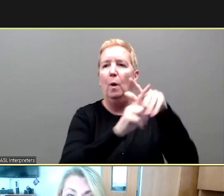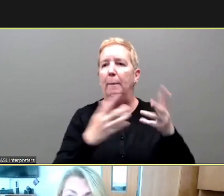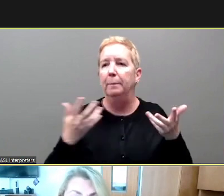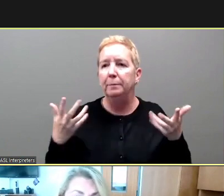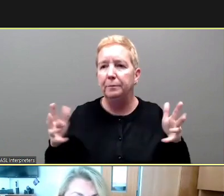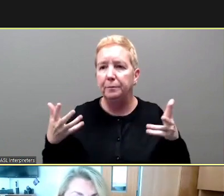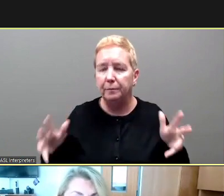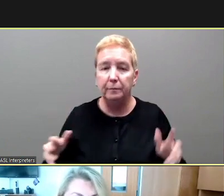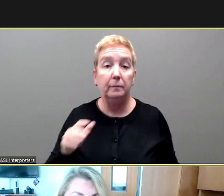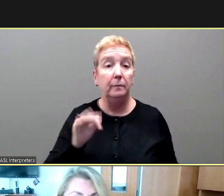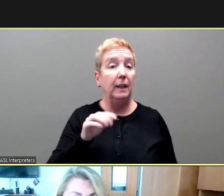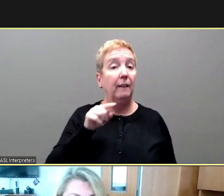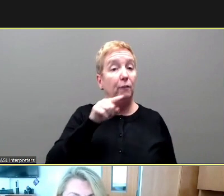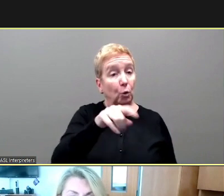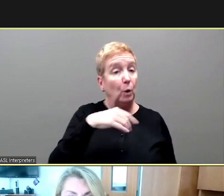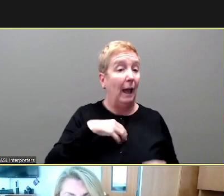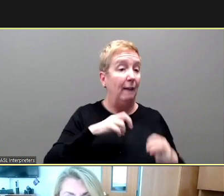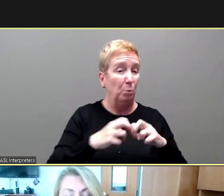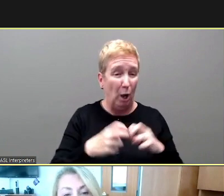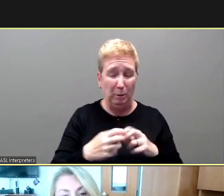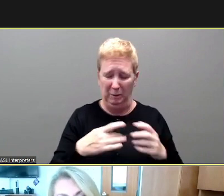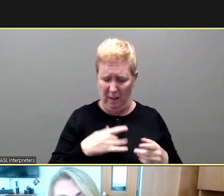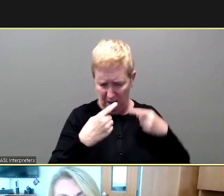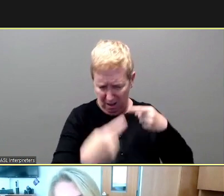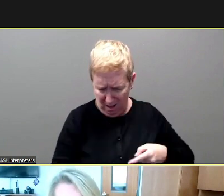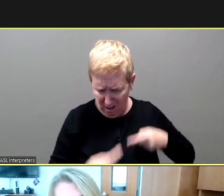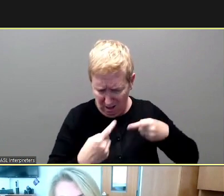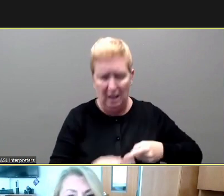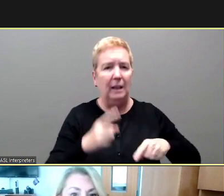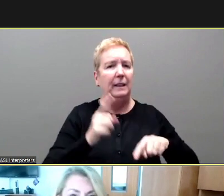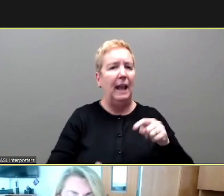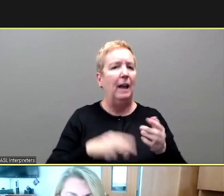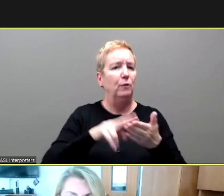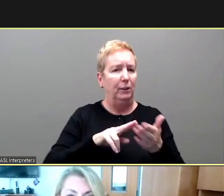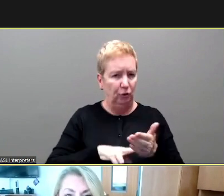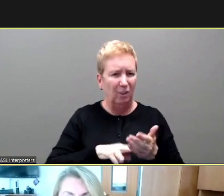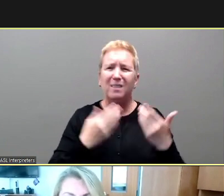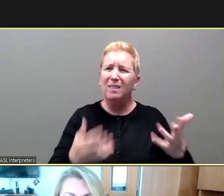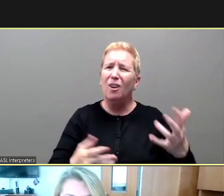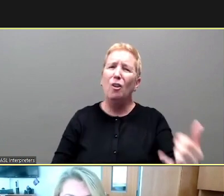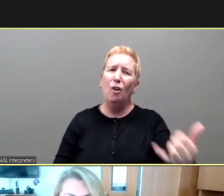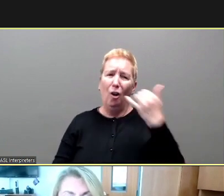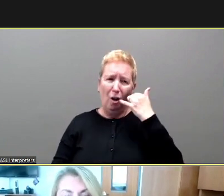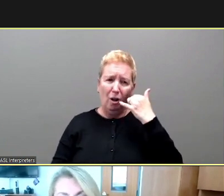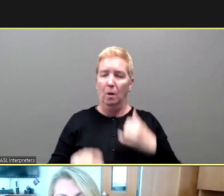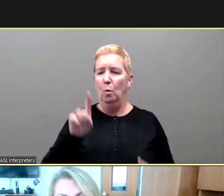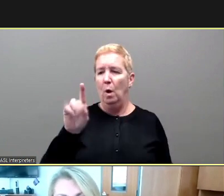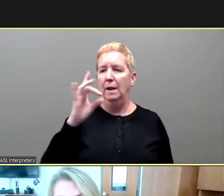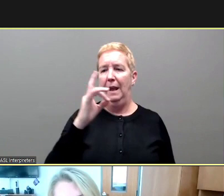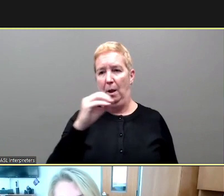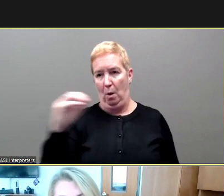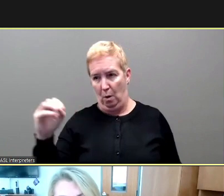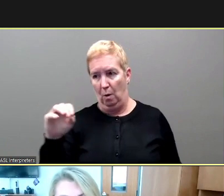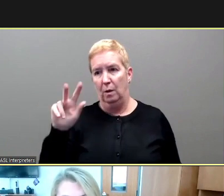if you're having any problems registering, please call our number